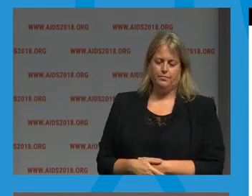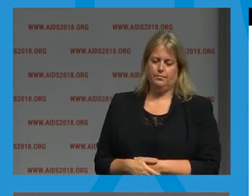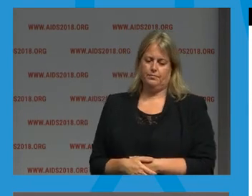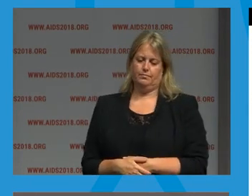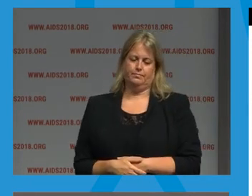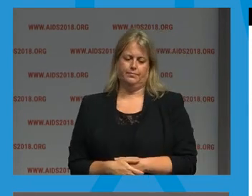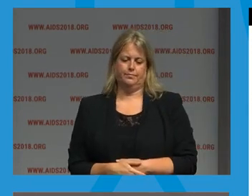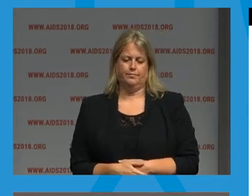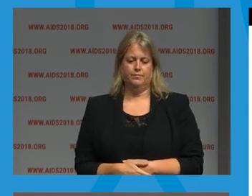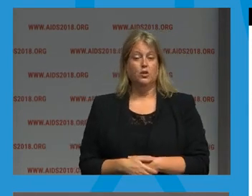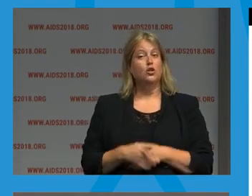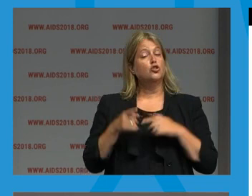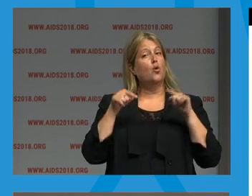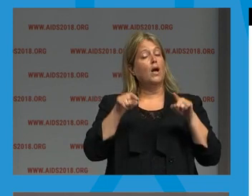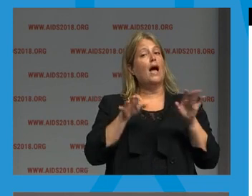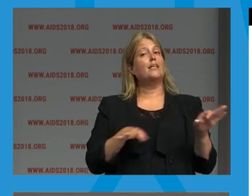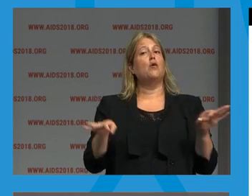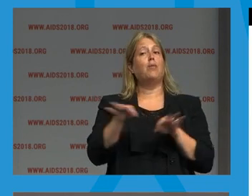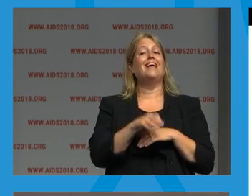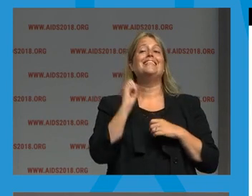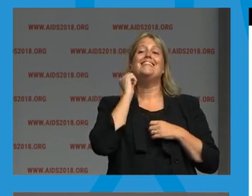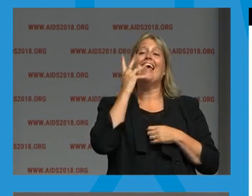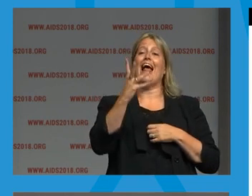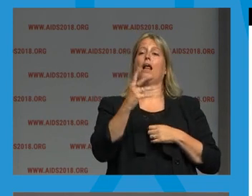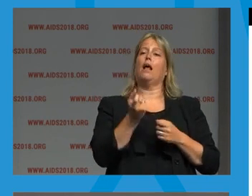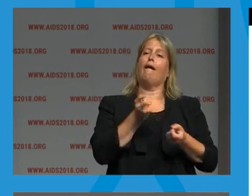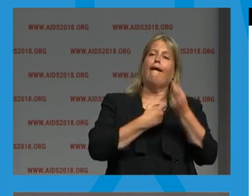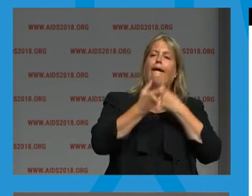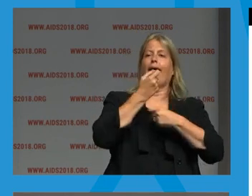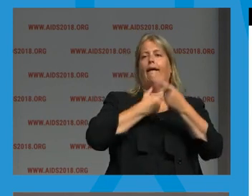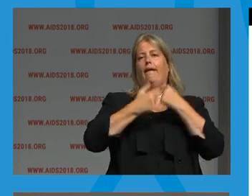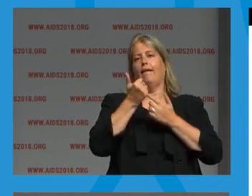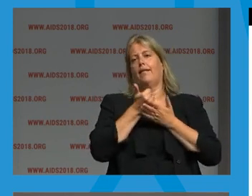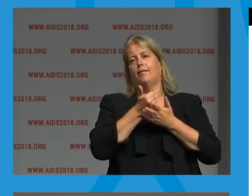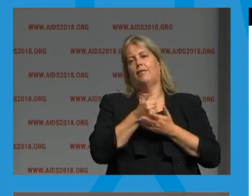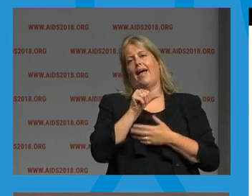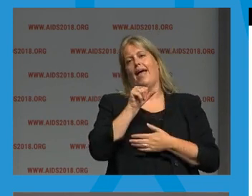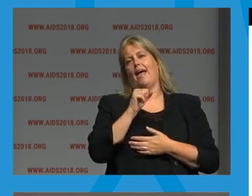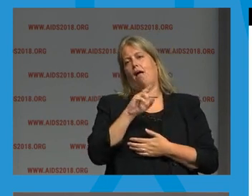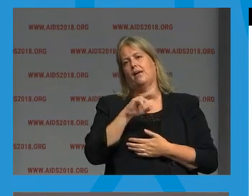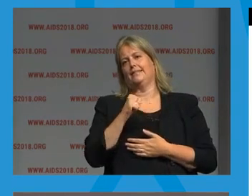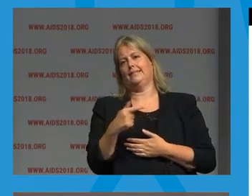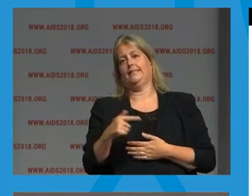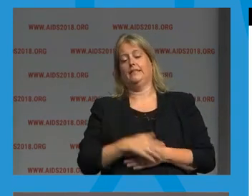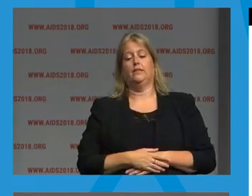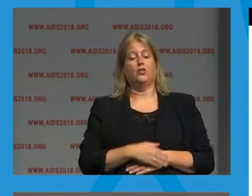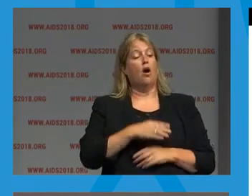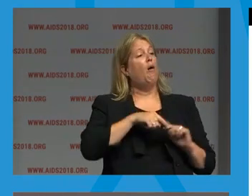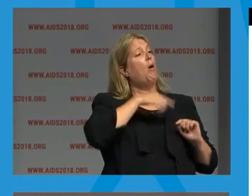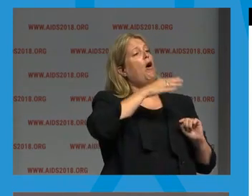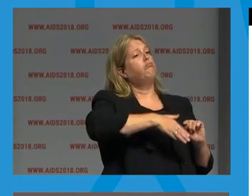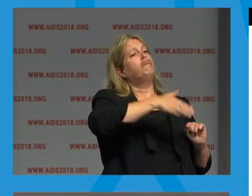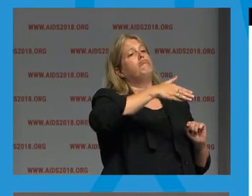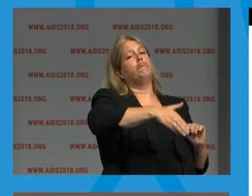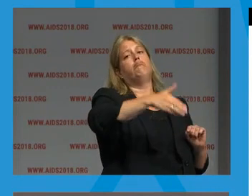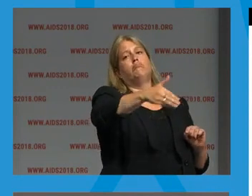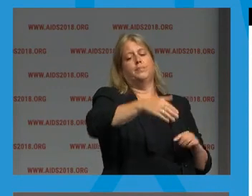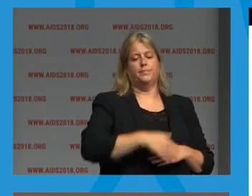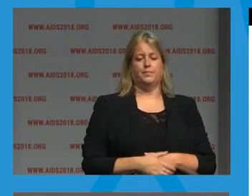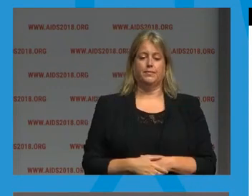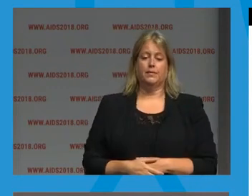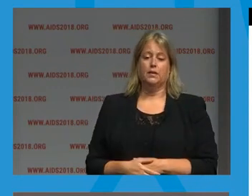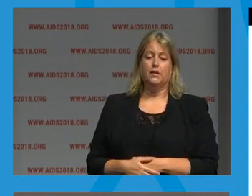could replace daily antiretroviral therapy. Again, something that needs to be vigorously pursued.